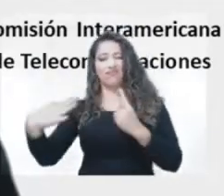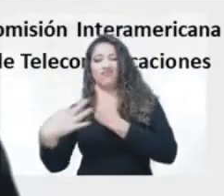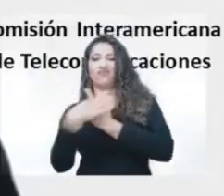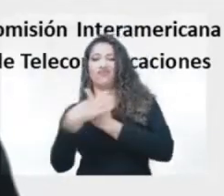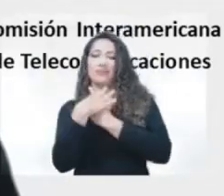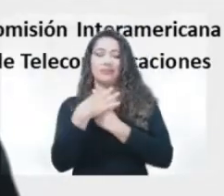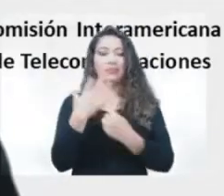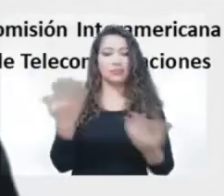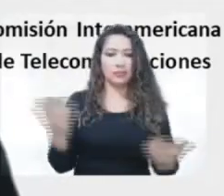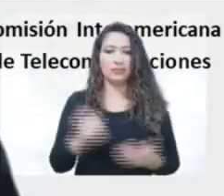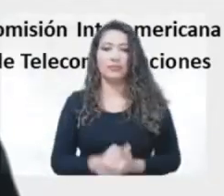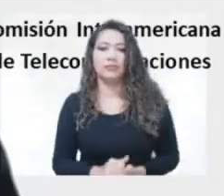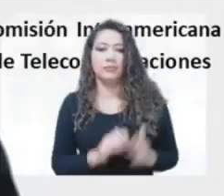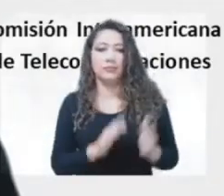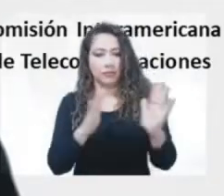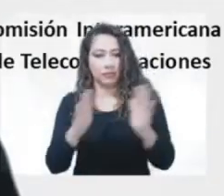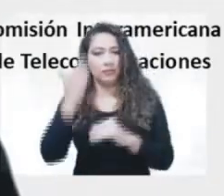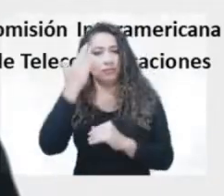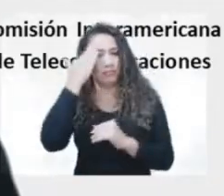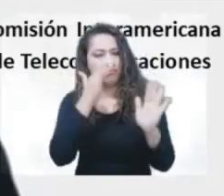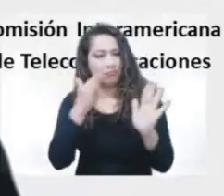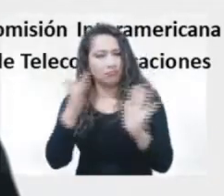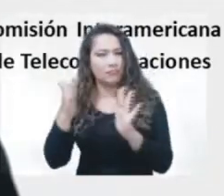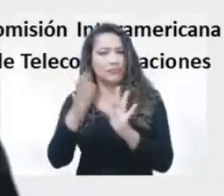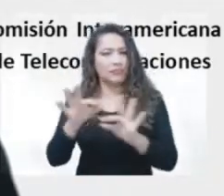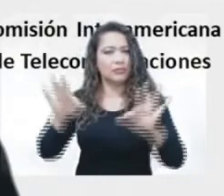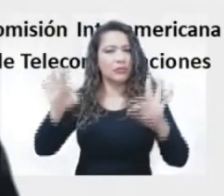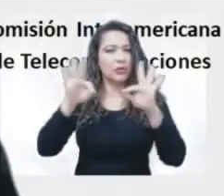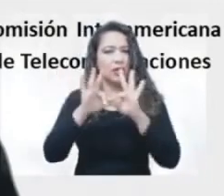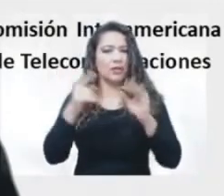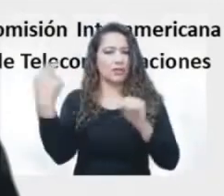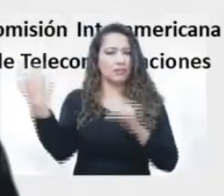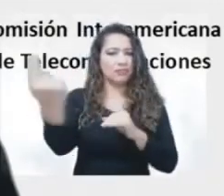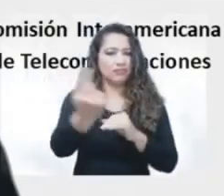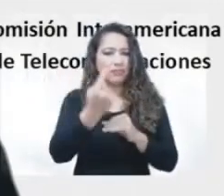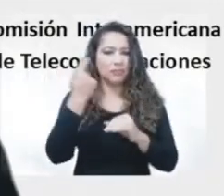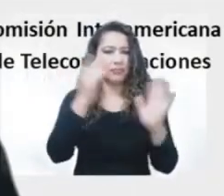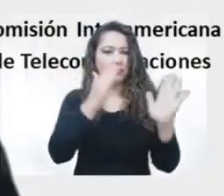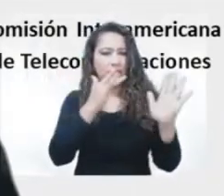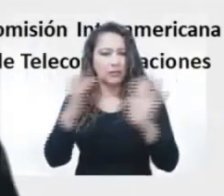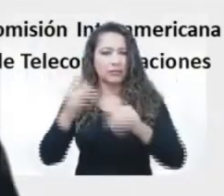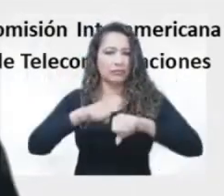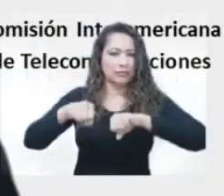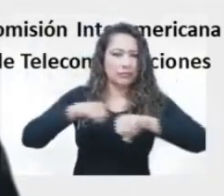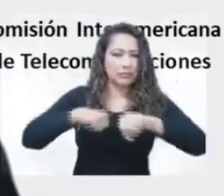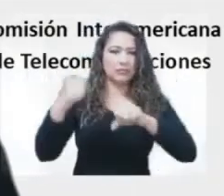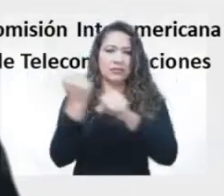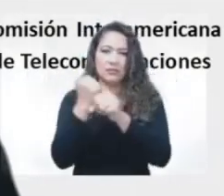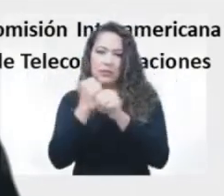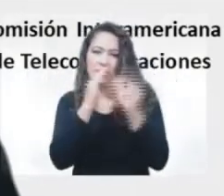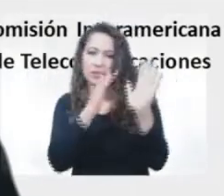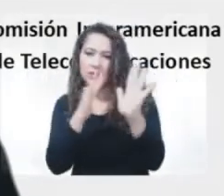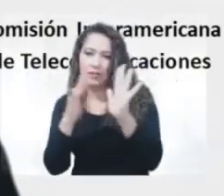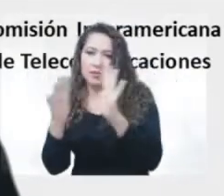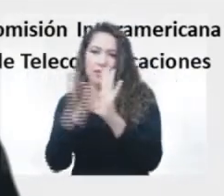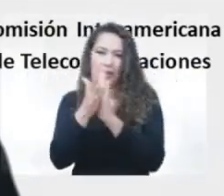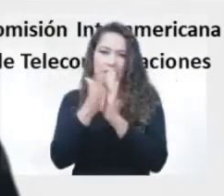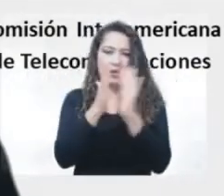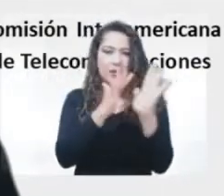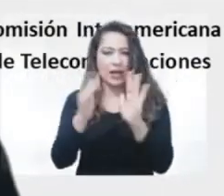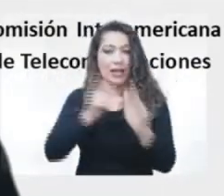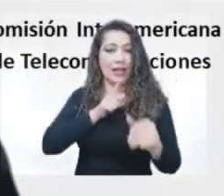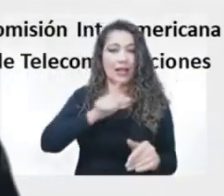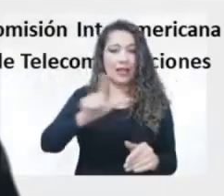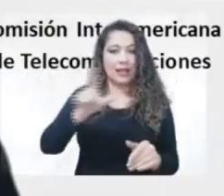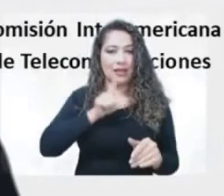COVID-19. However, that has given us the opportunity to improve the working procedures in order to strengthen leadership